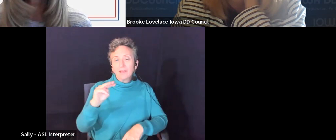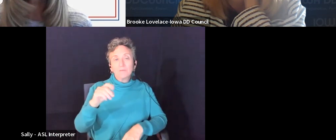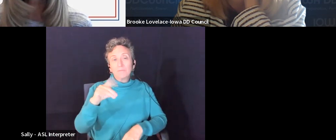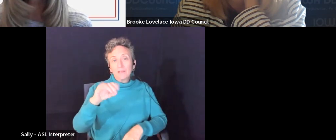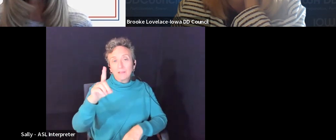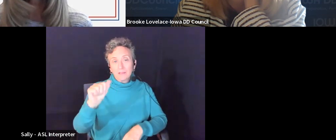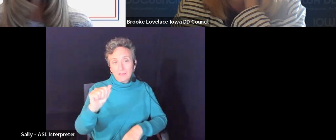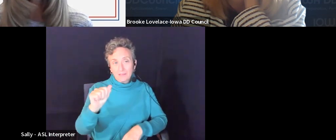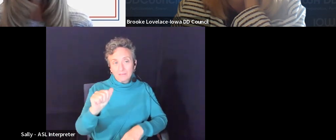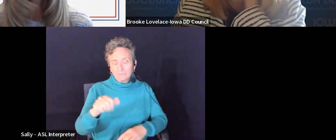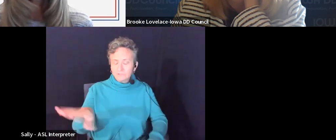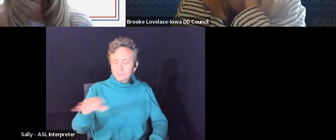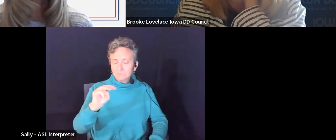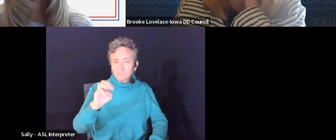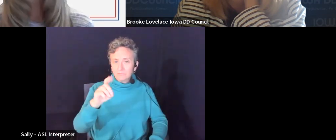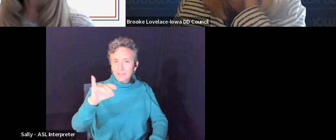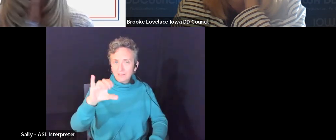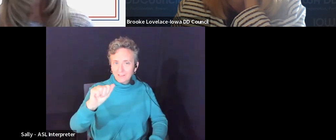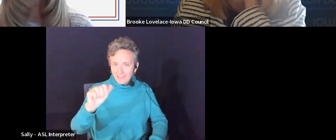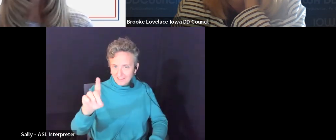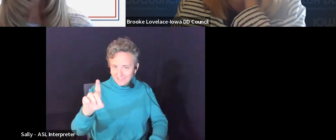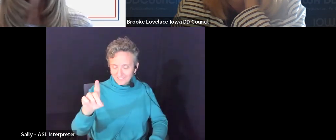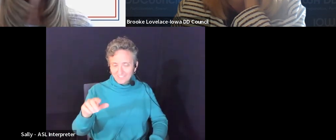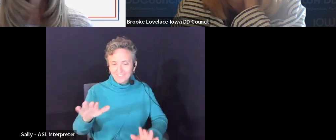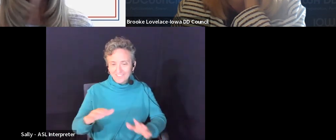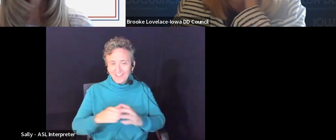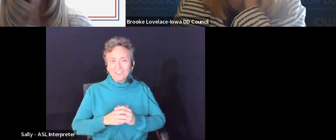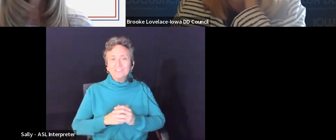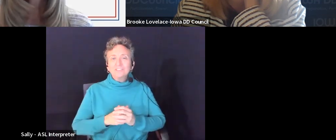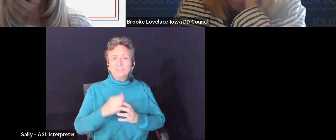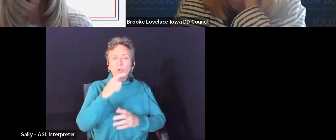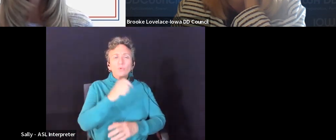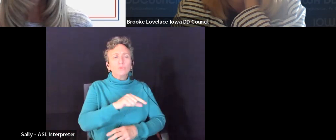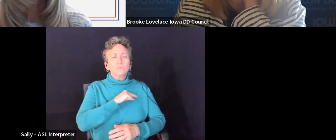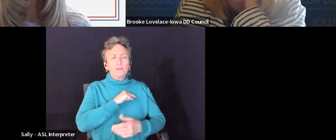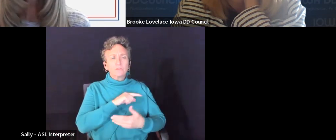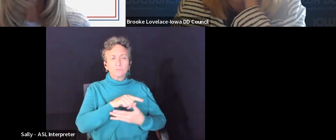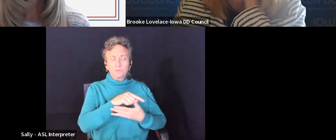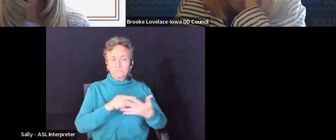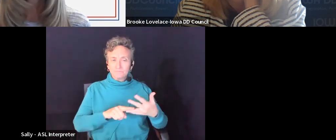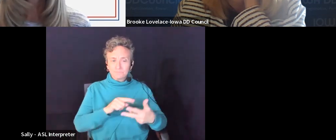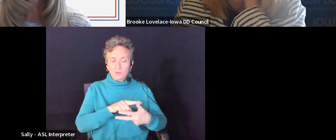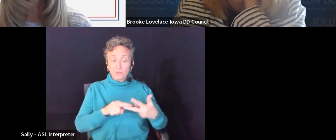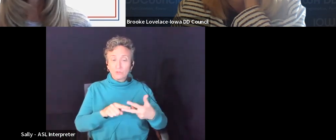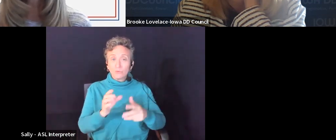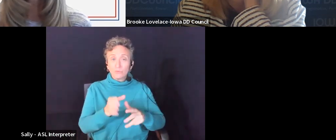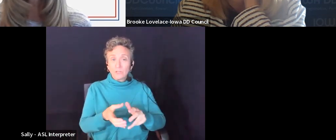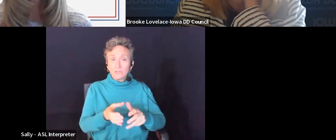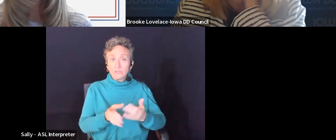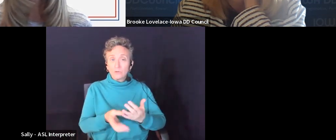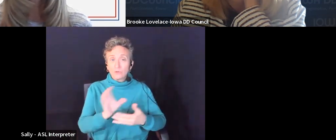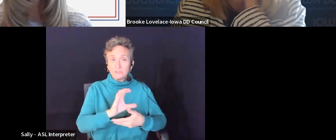Medicaid. So let's take a minute to talk about who is eligible. 3 criteria have to be